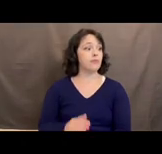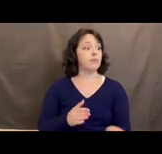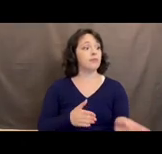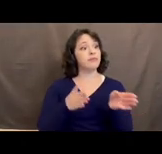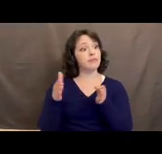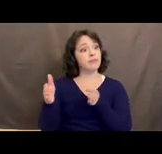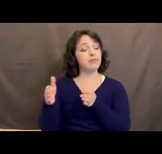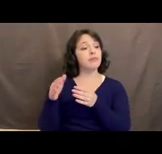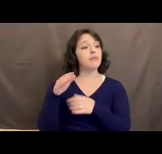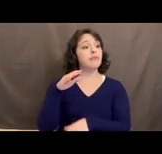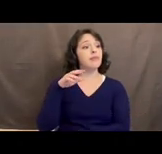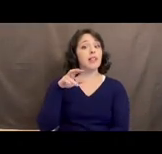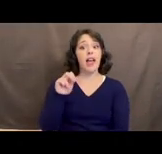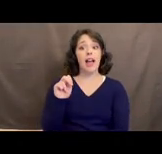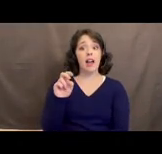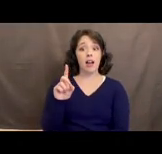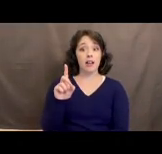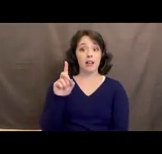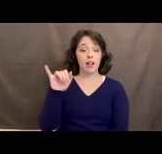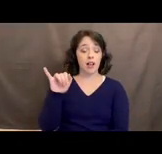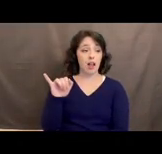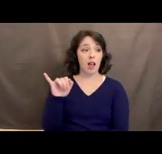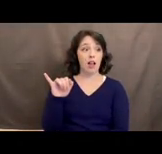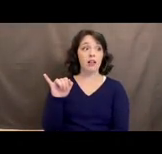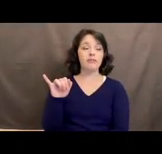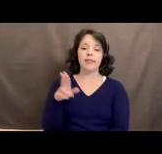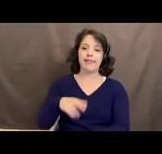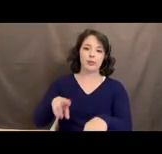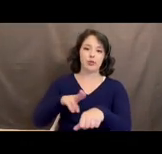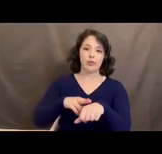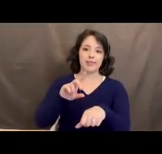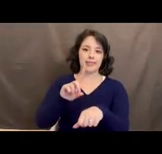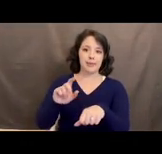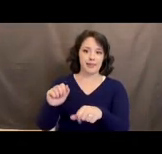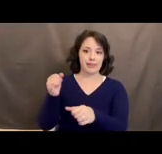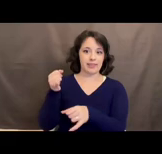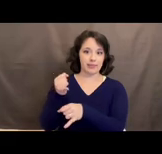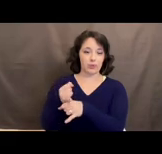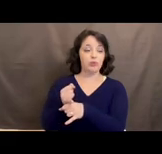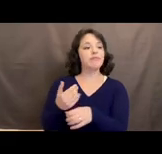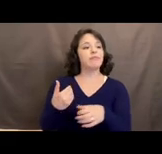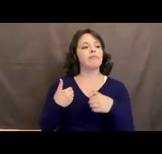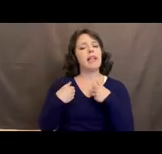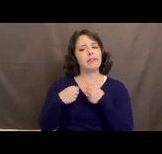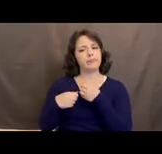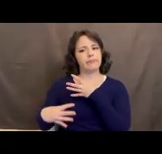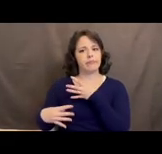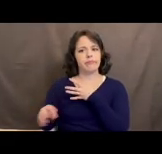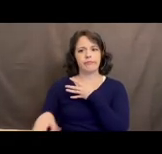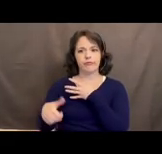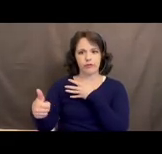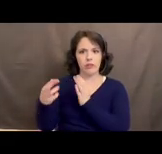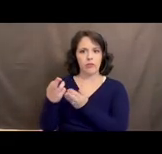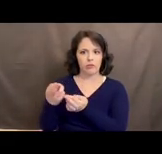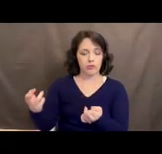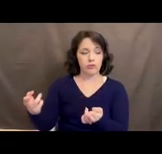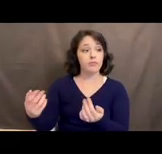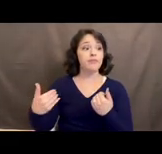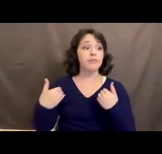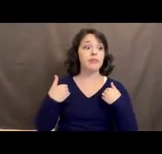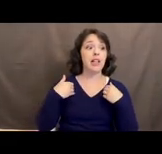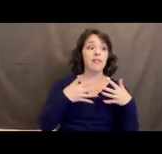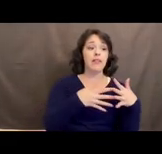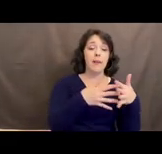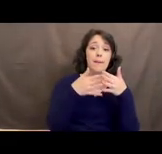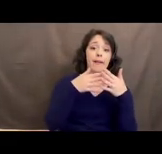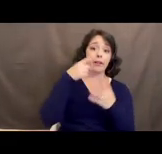NDI, National Disability Institute, also has other resources that you may want to access. There is an American Dream